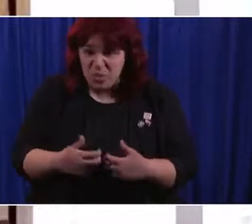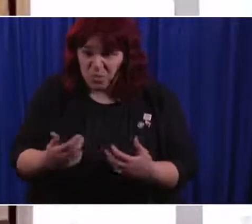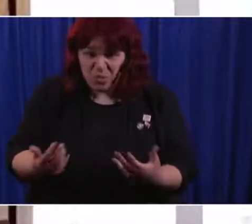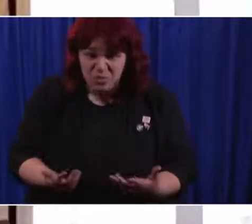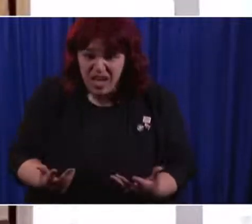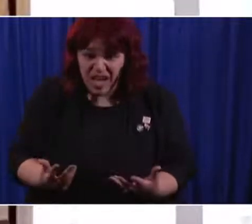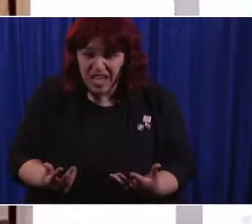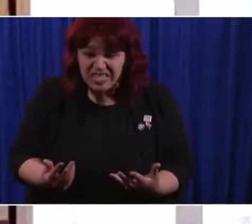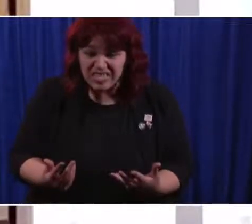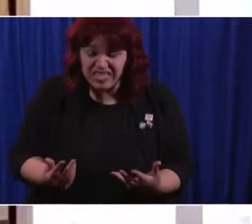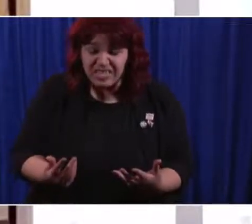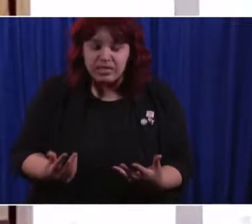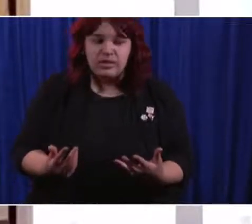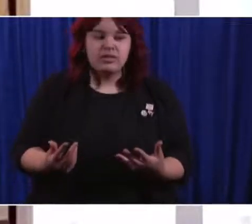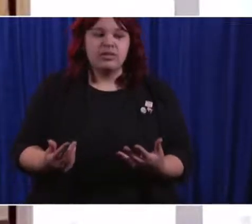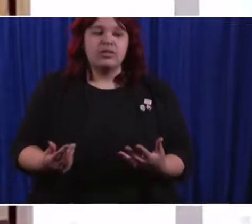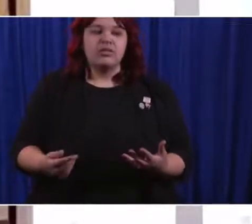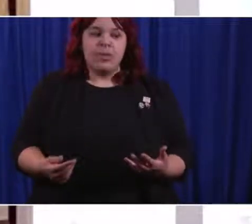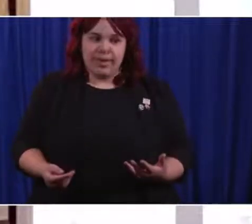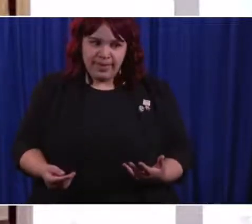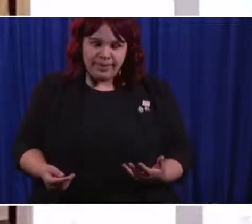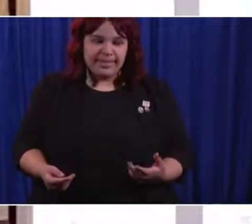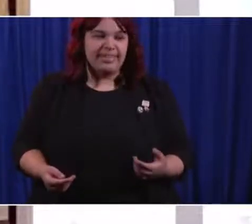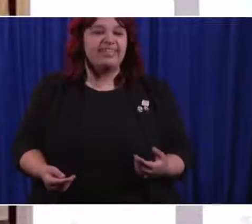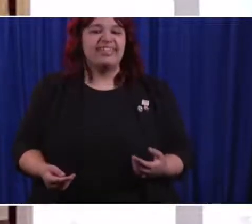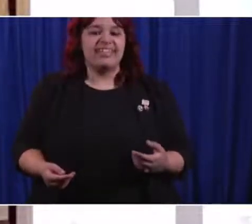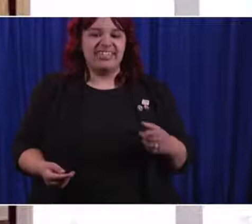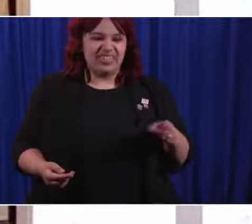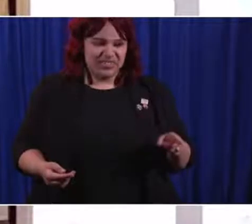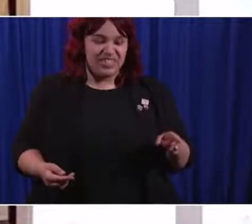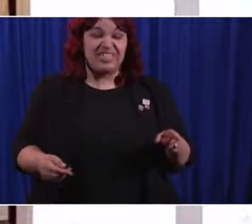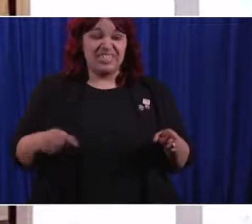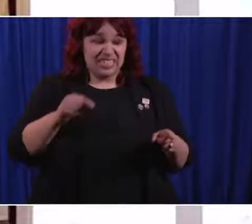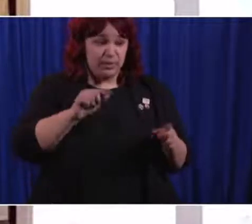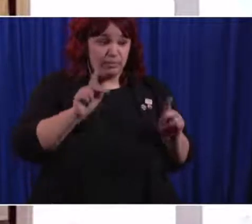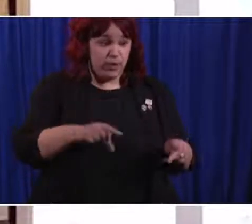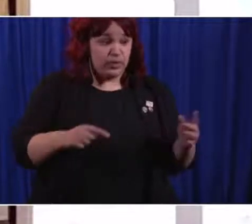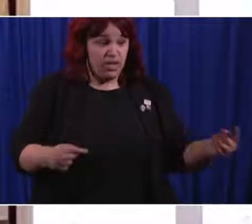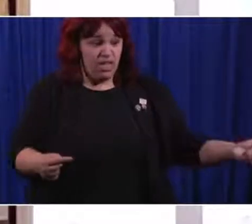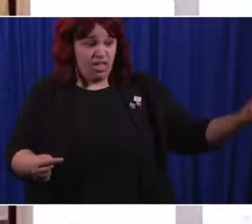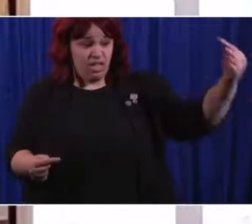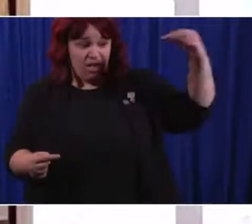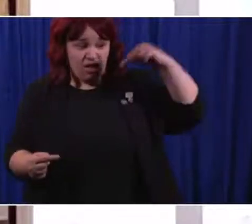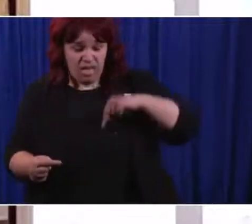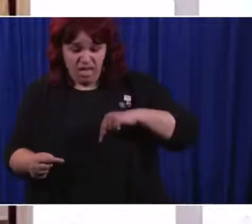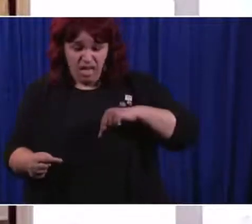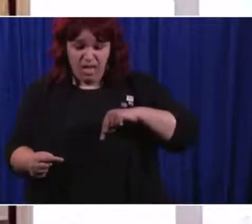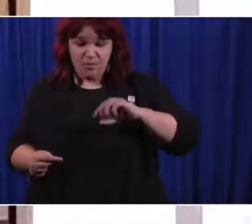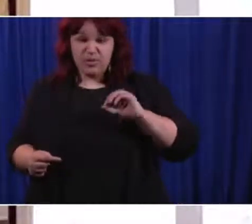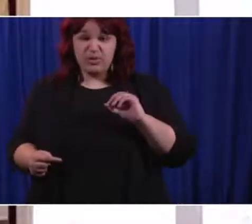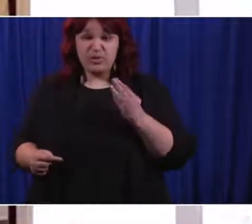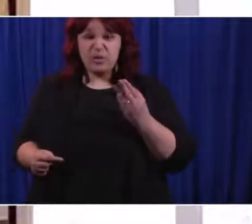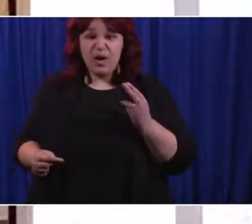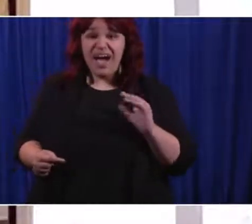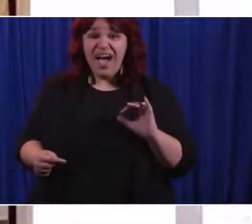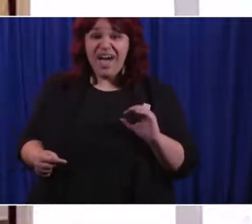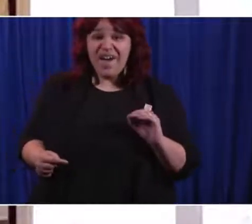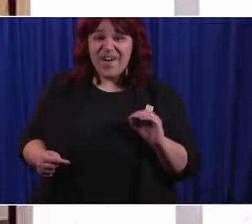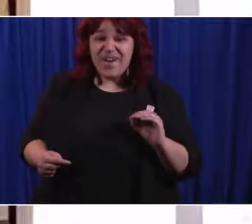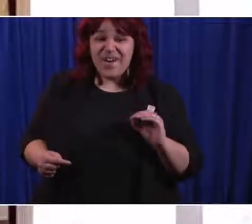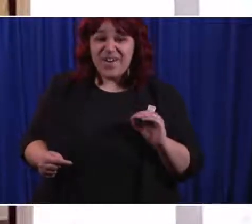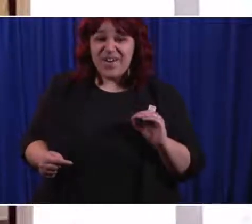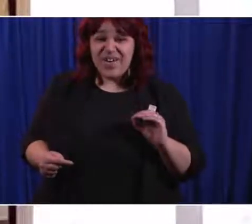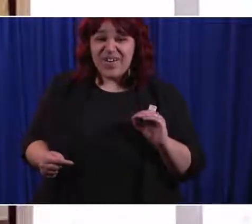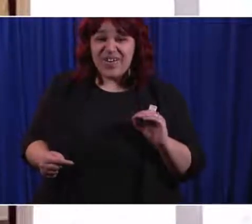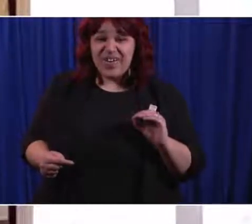effect and we were dealing with the situation I just described, is that, as you can tell from the guidance I just outlined from